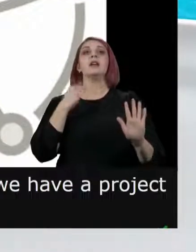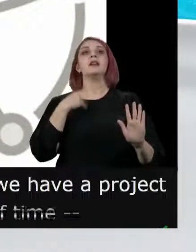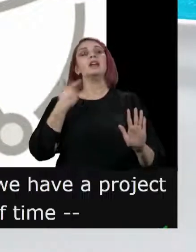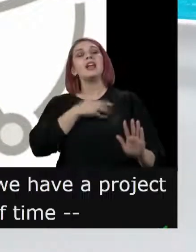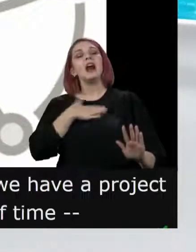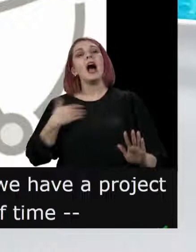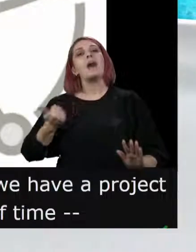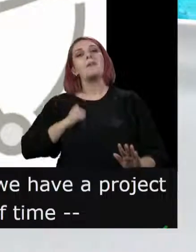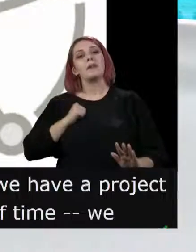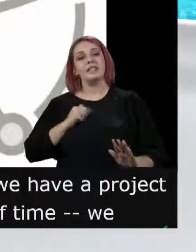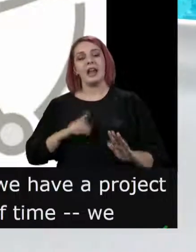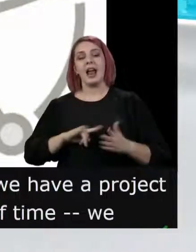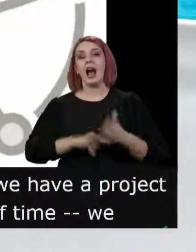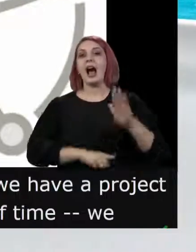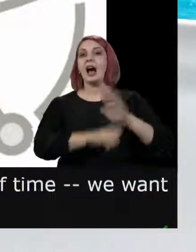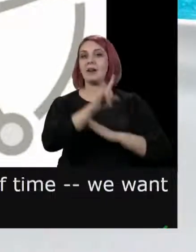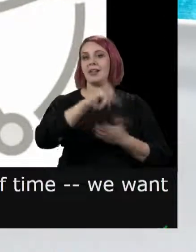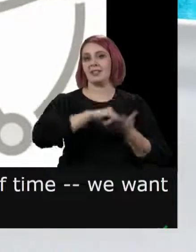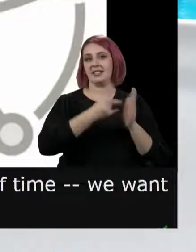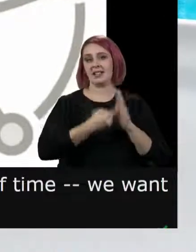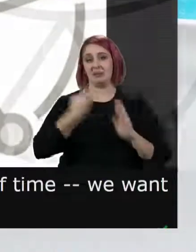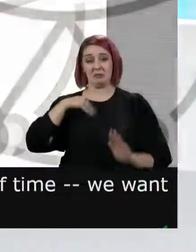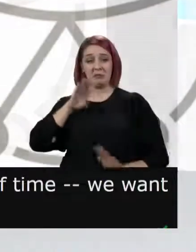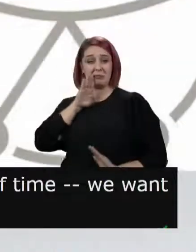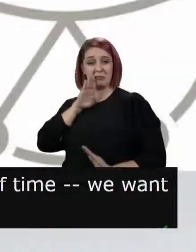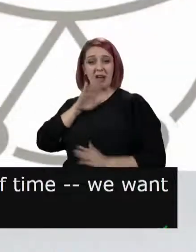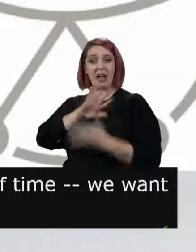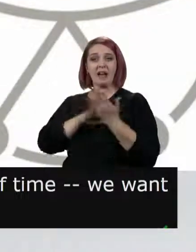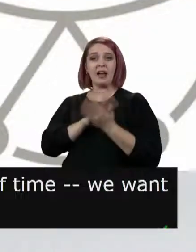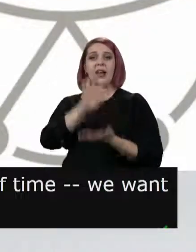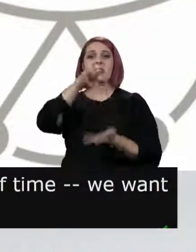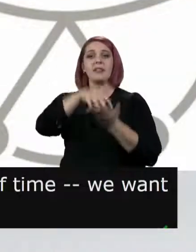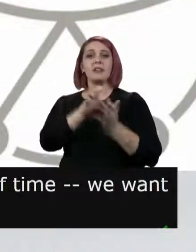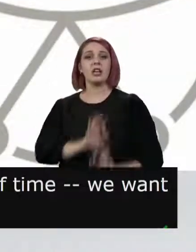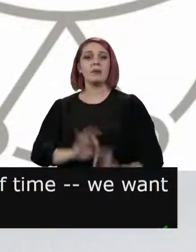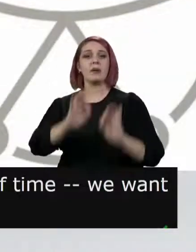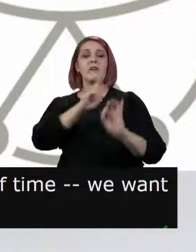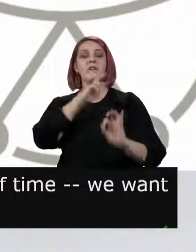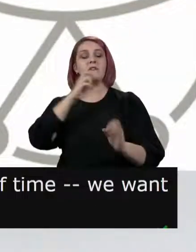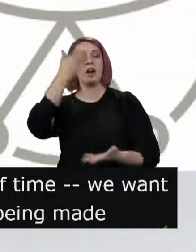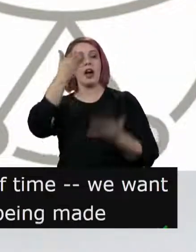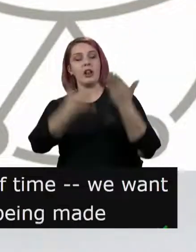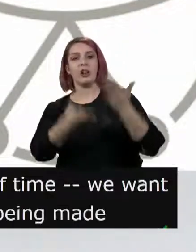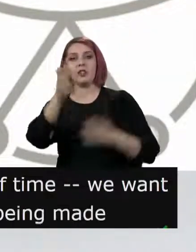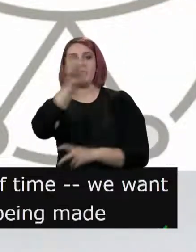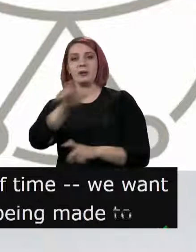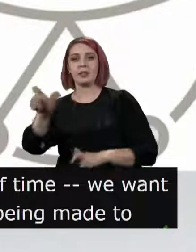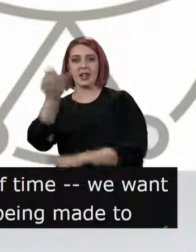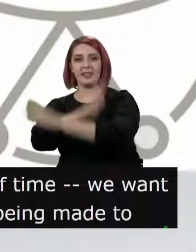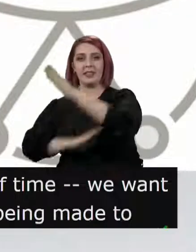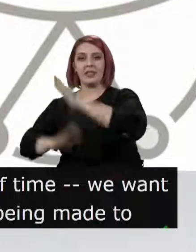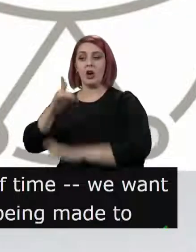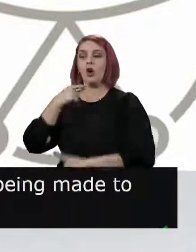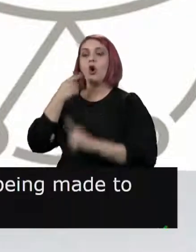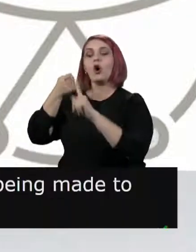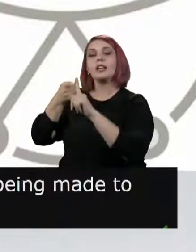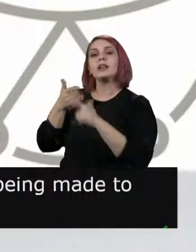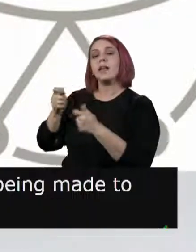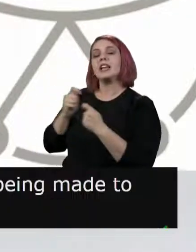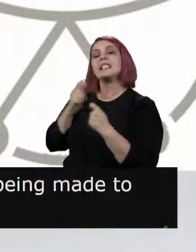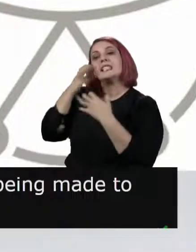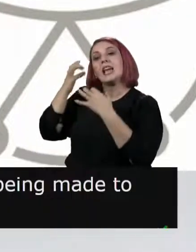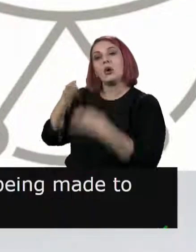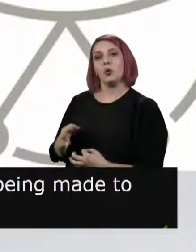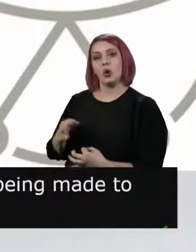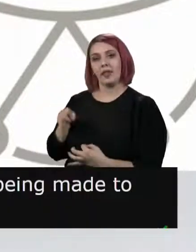to take advantage of the technological advances being made to create specific centers to assess people with disabilities to give